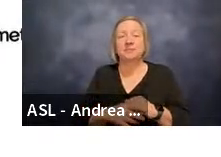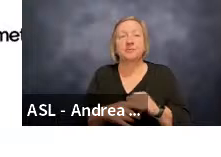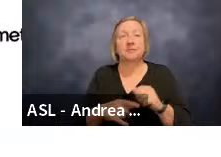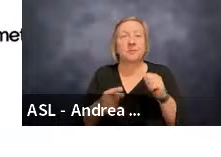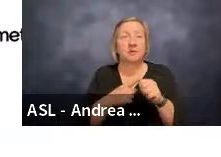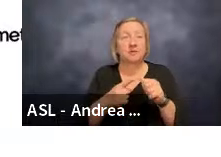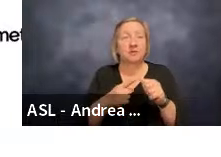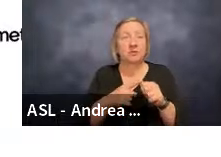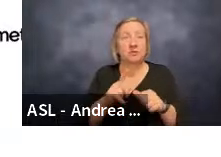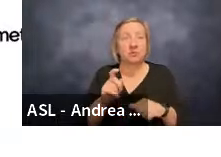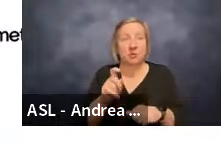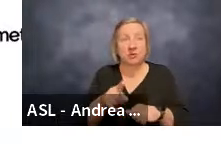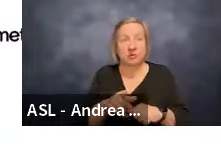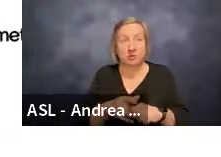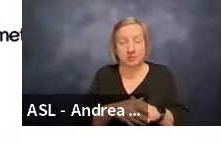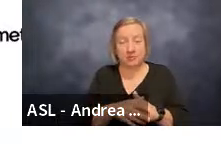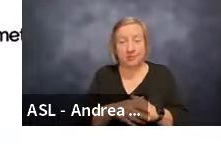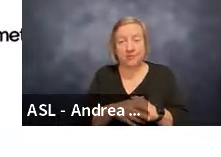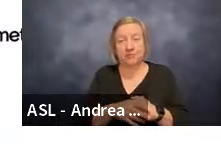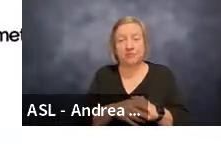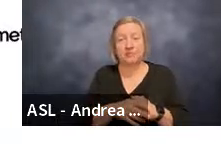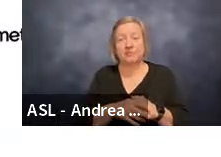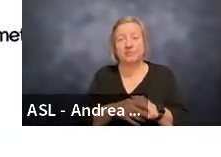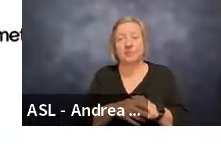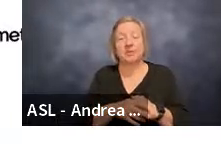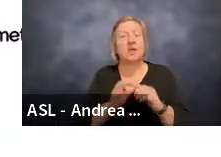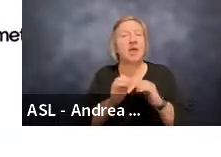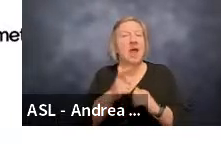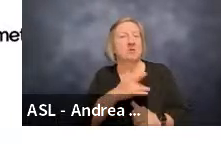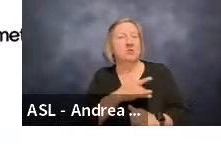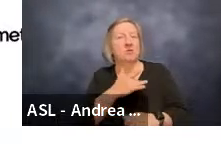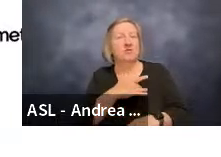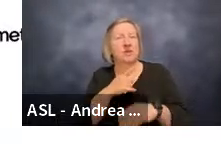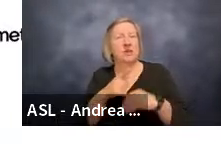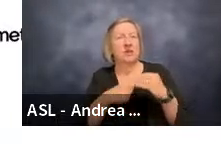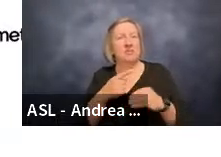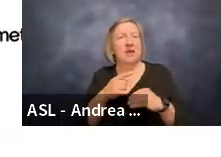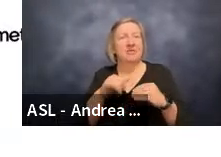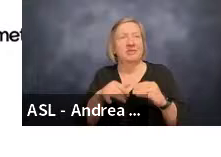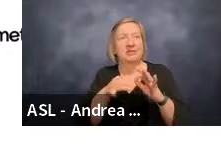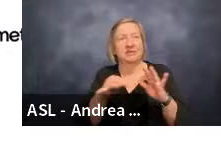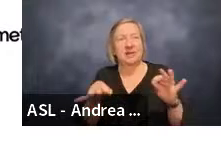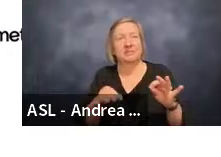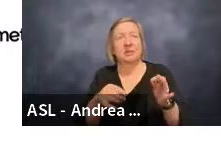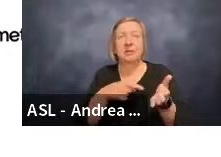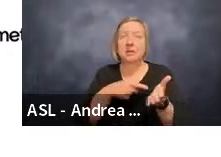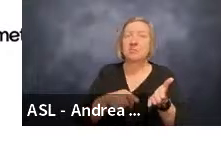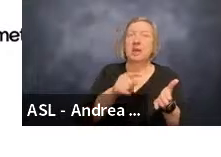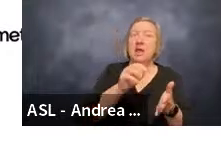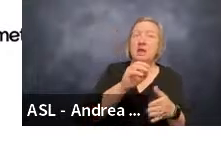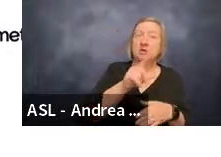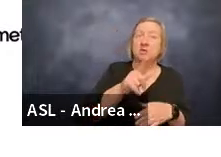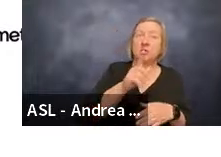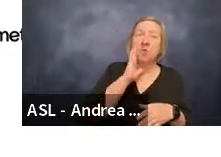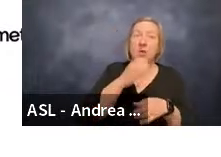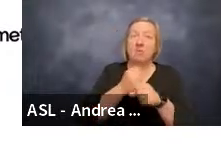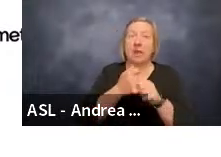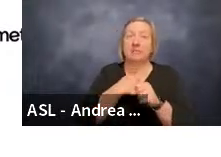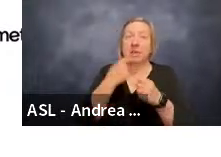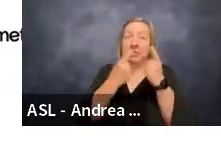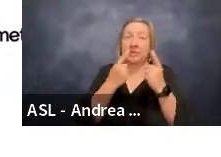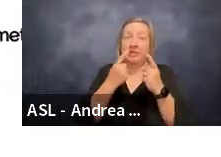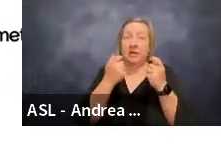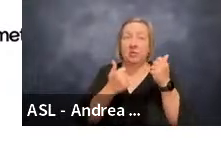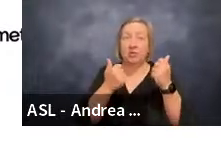first here is, how do you feel about this following statement? Paying a toll will cause me to rethink which mode